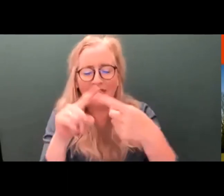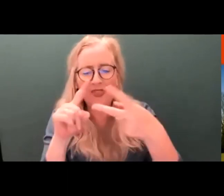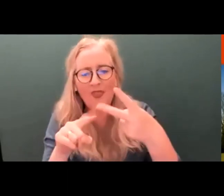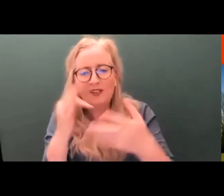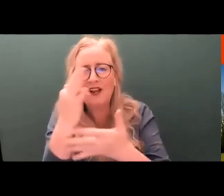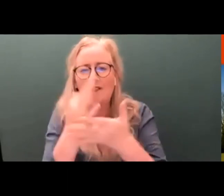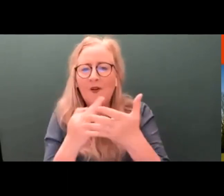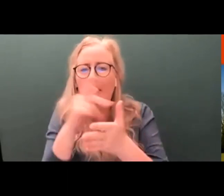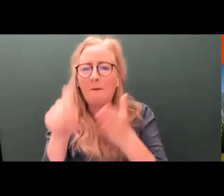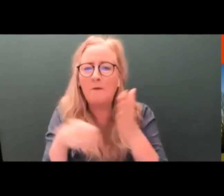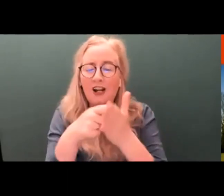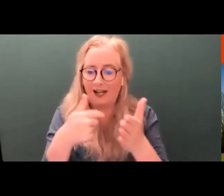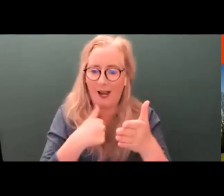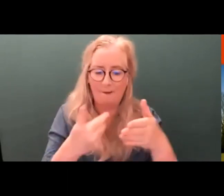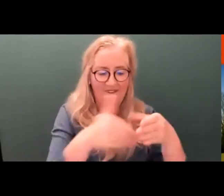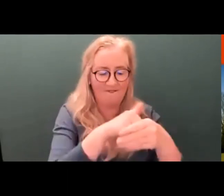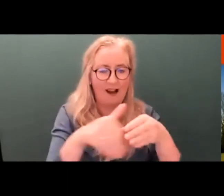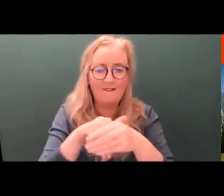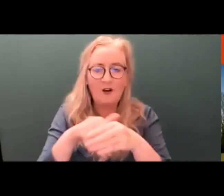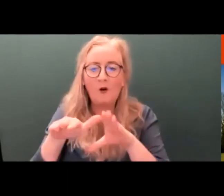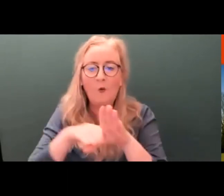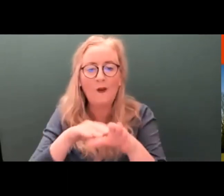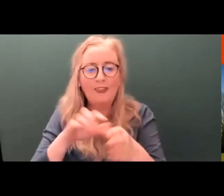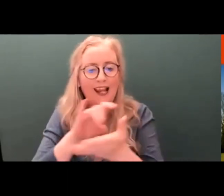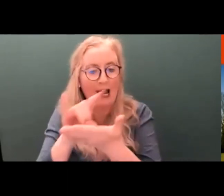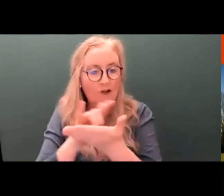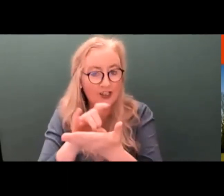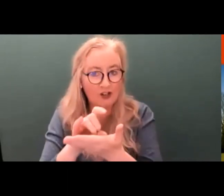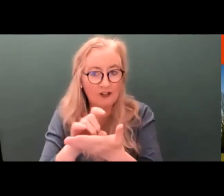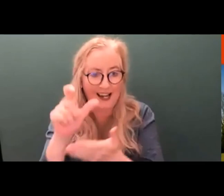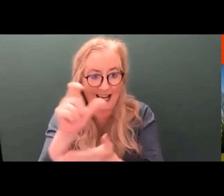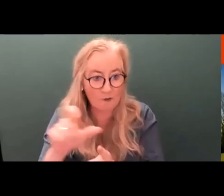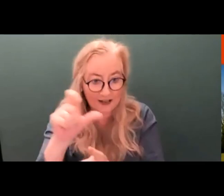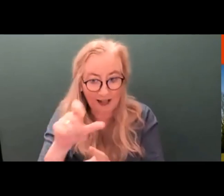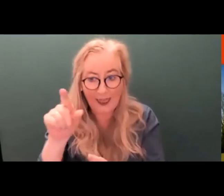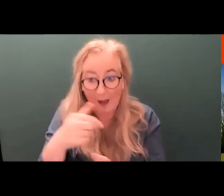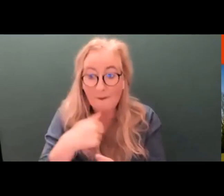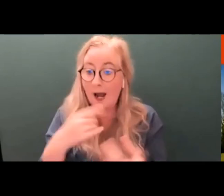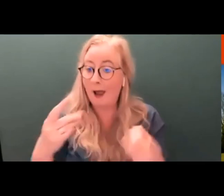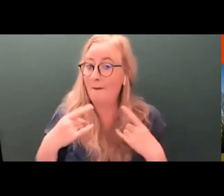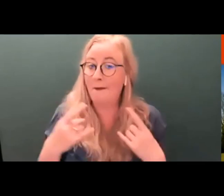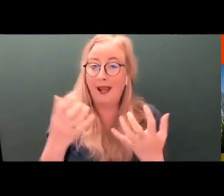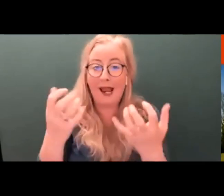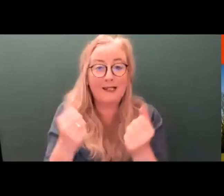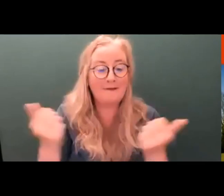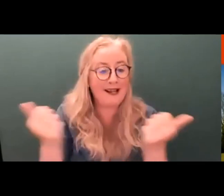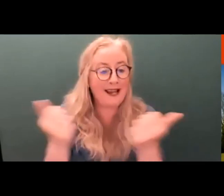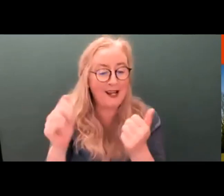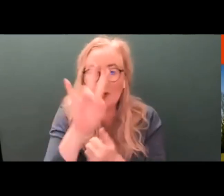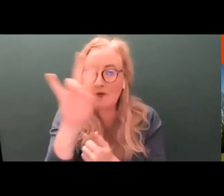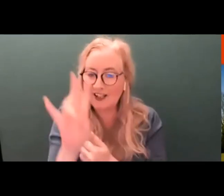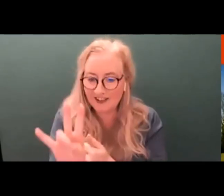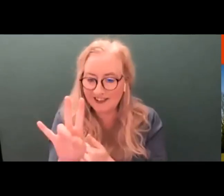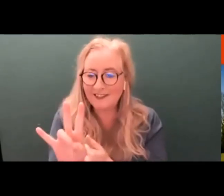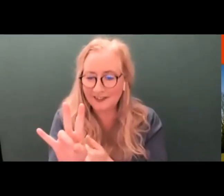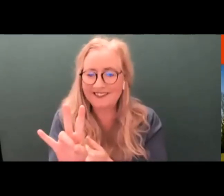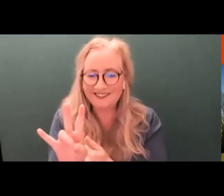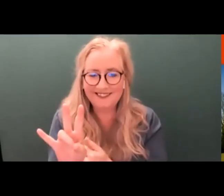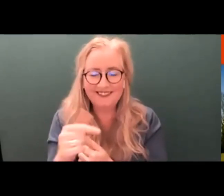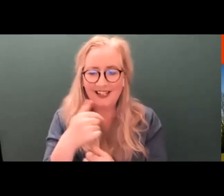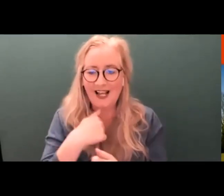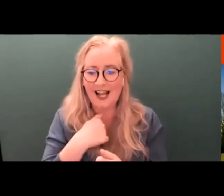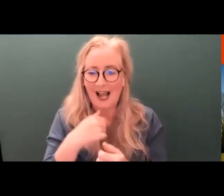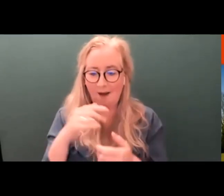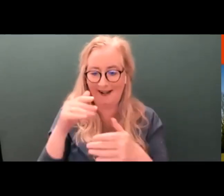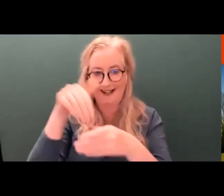projects I'm involved with, with the Heritage Council. But I'd be happy to take any questions. Or as I say, I'm on the website